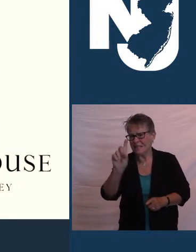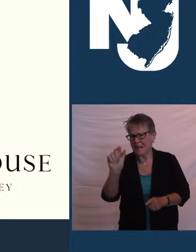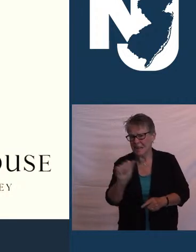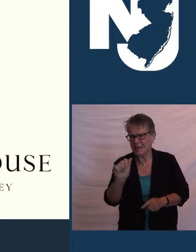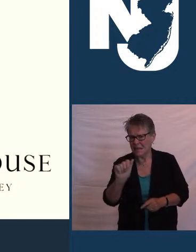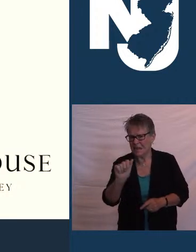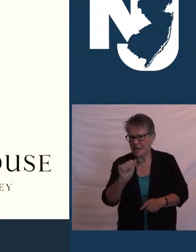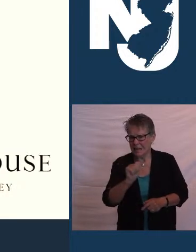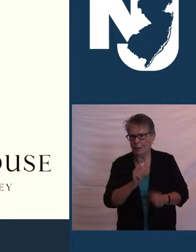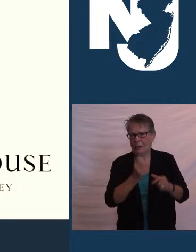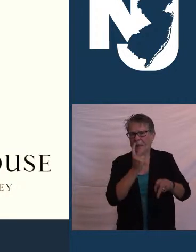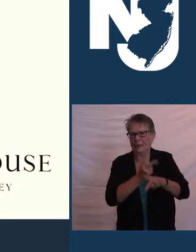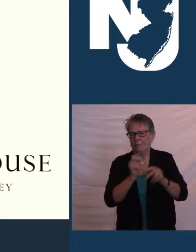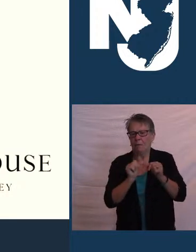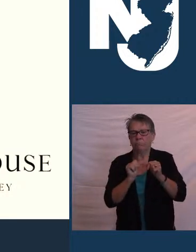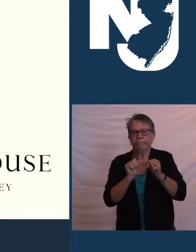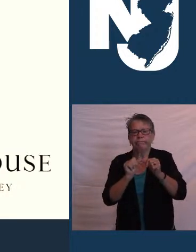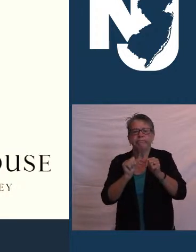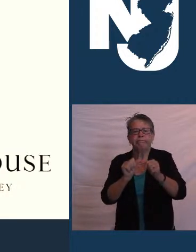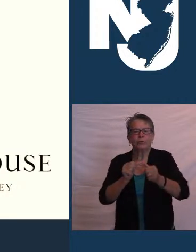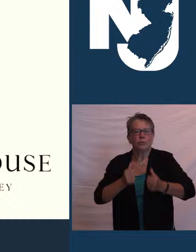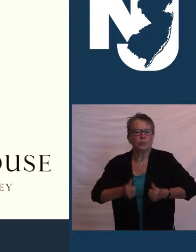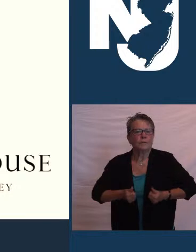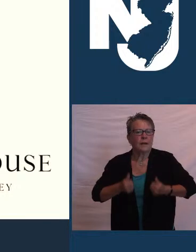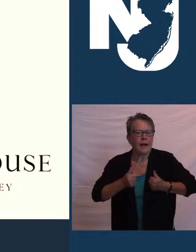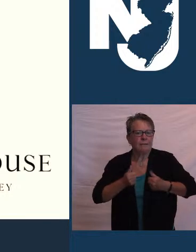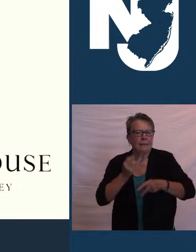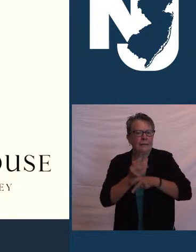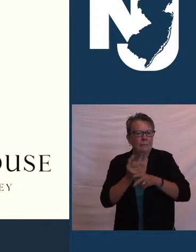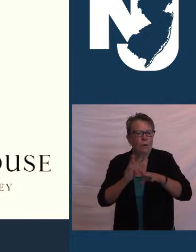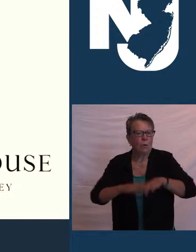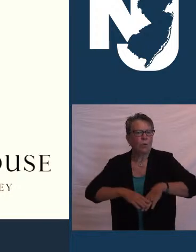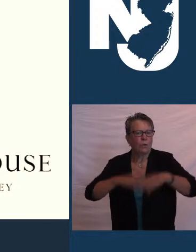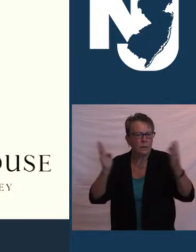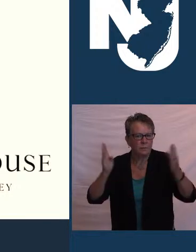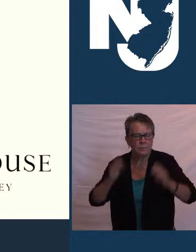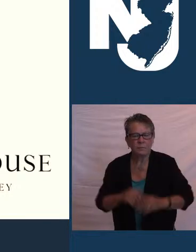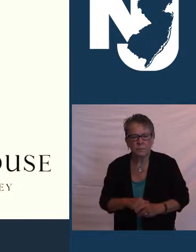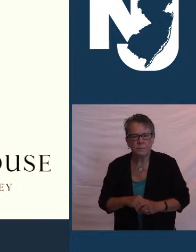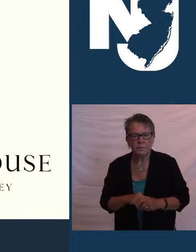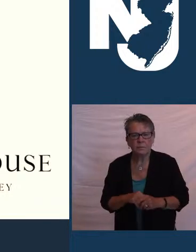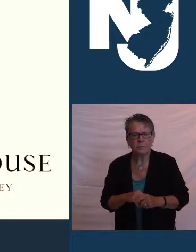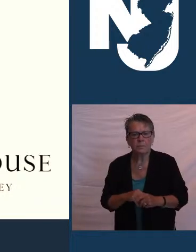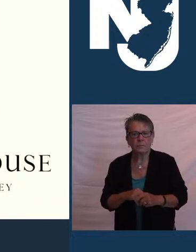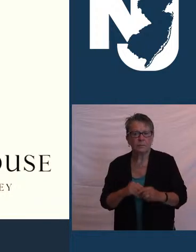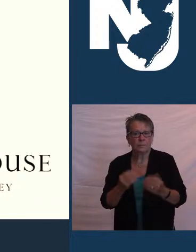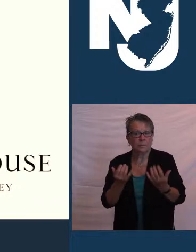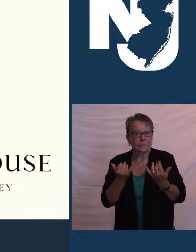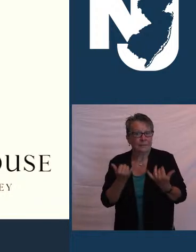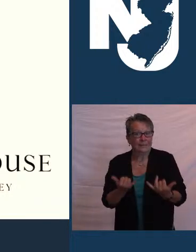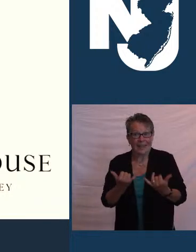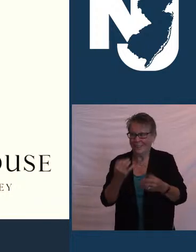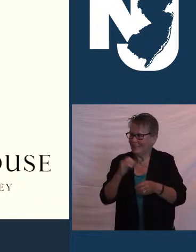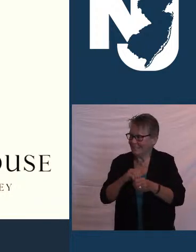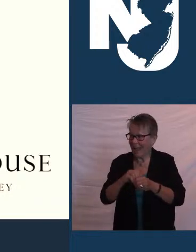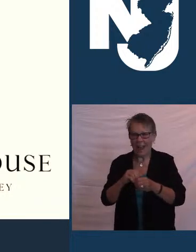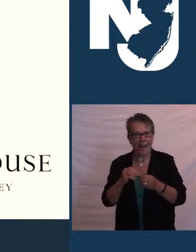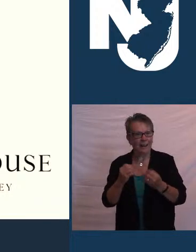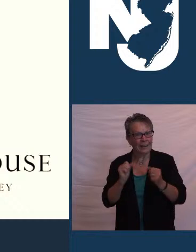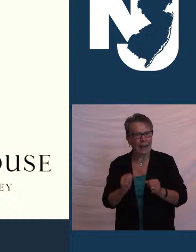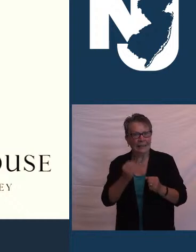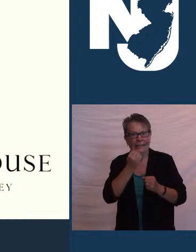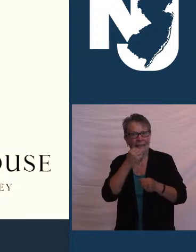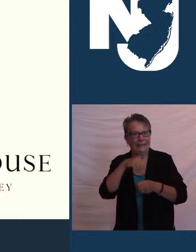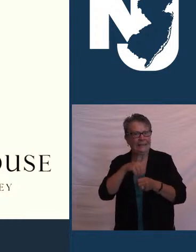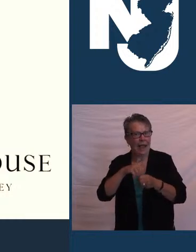house continues to serve takeout and delivery meals, but their dining room is once again wide open and inviting. Please check them